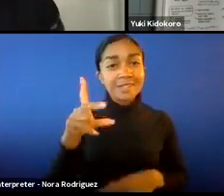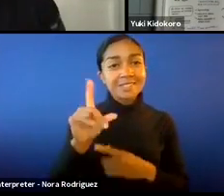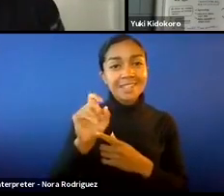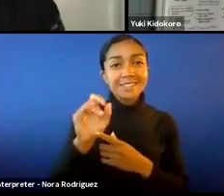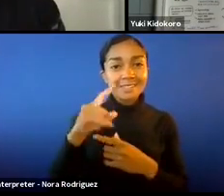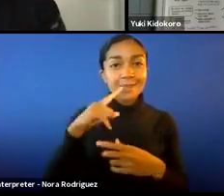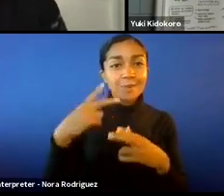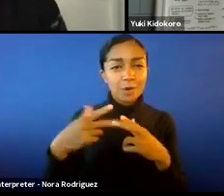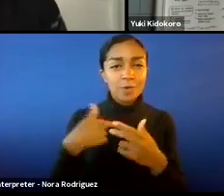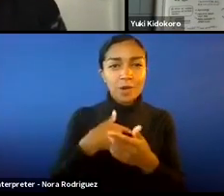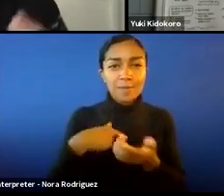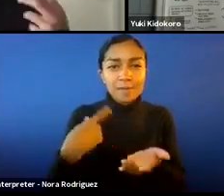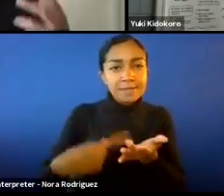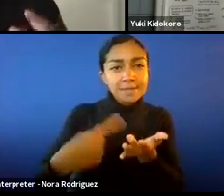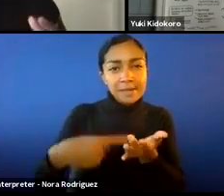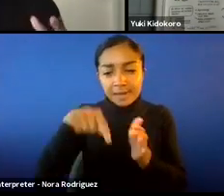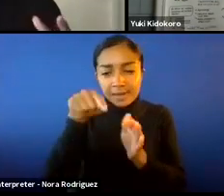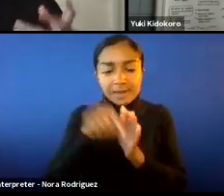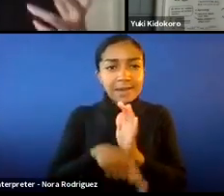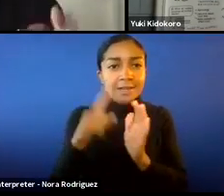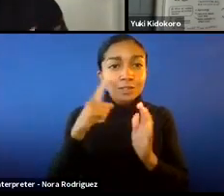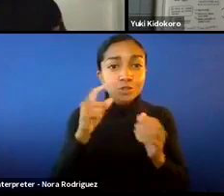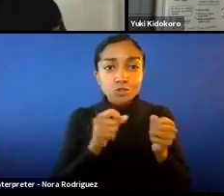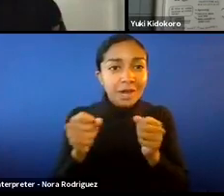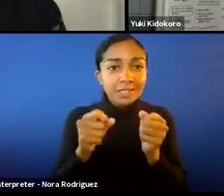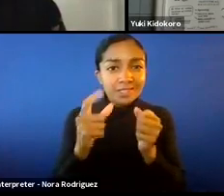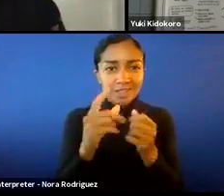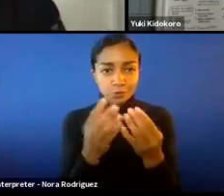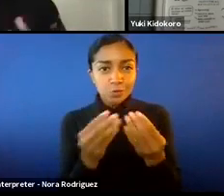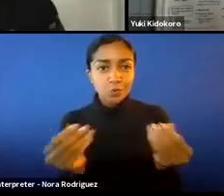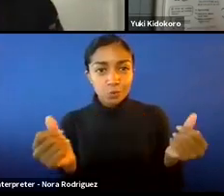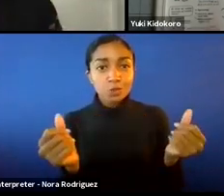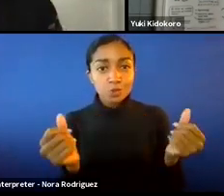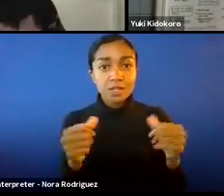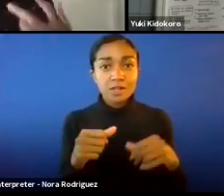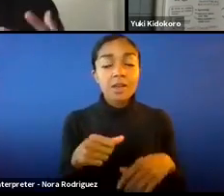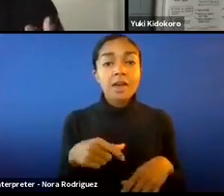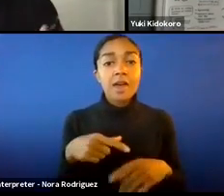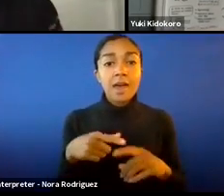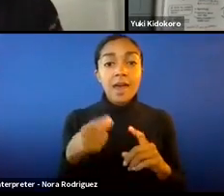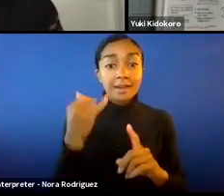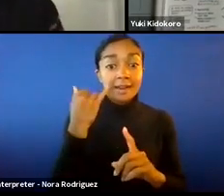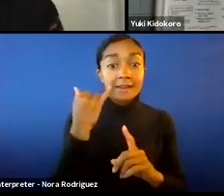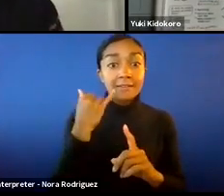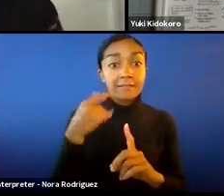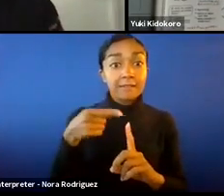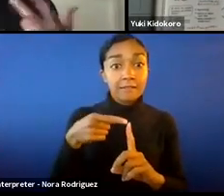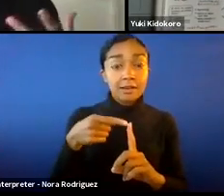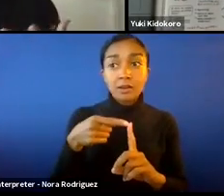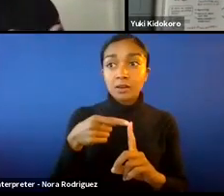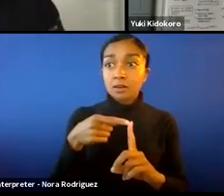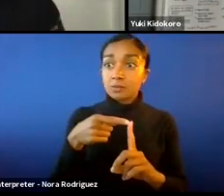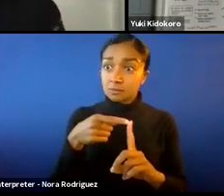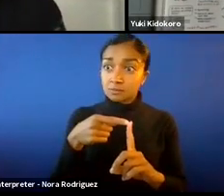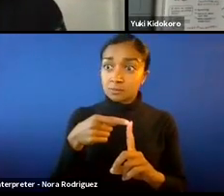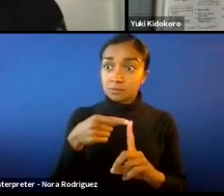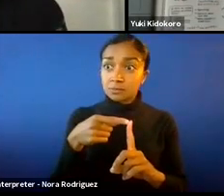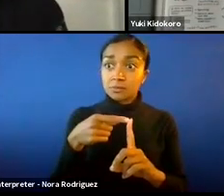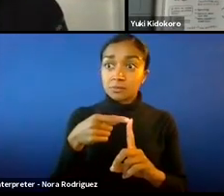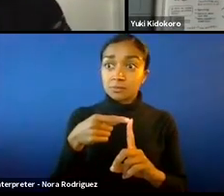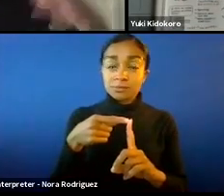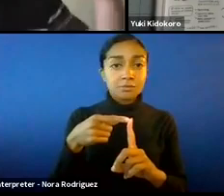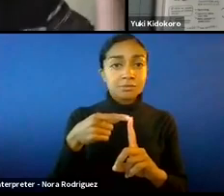and solutions. And if finance is being used as a tool to destroy life, how can we return capital to the people and the lands it was stolen